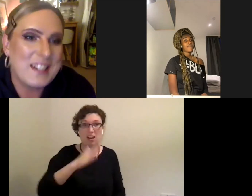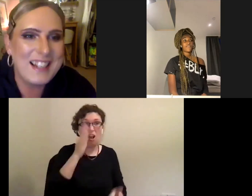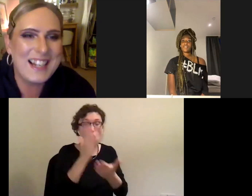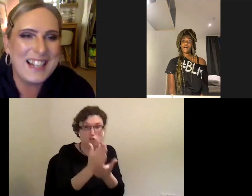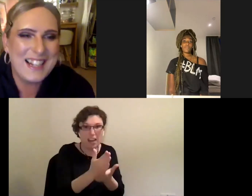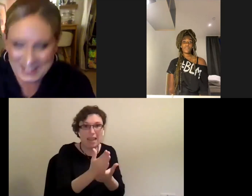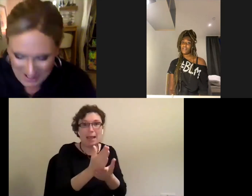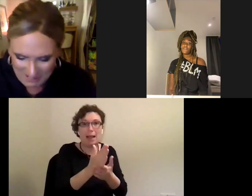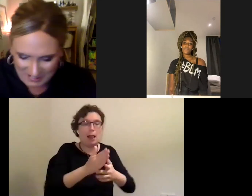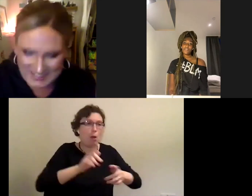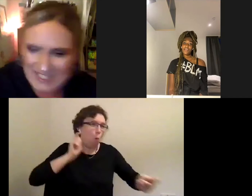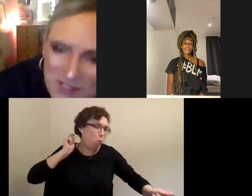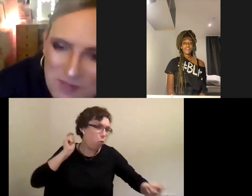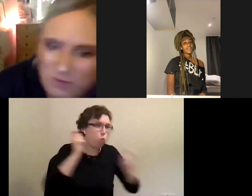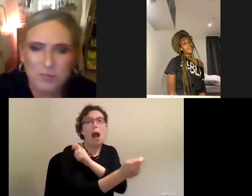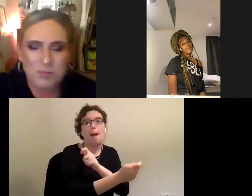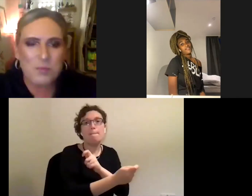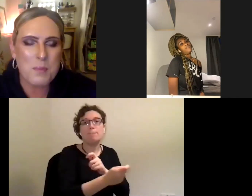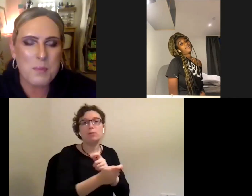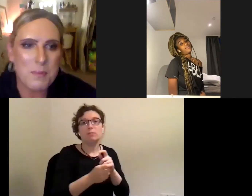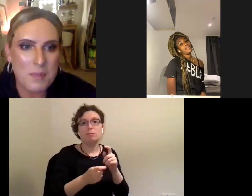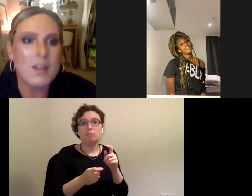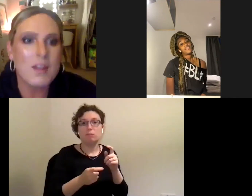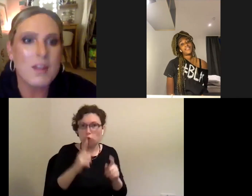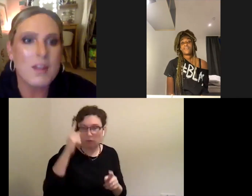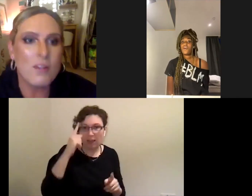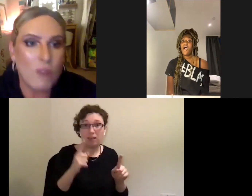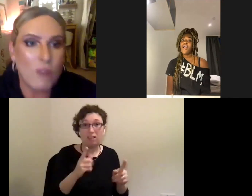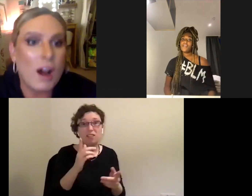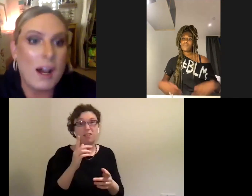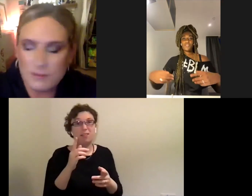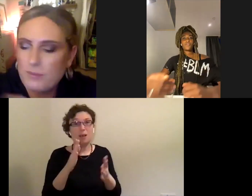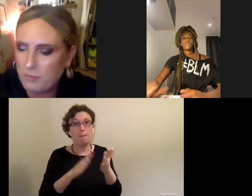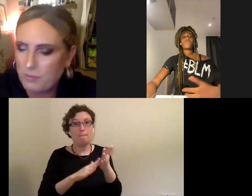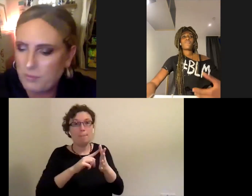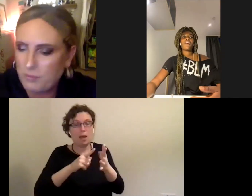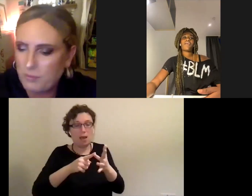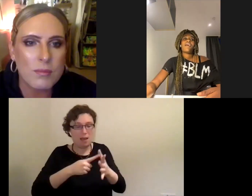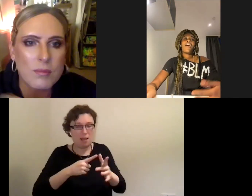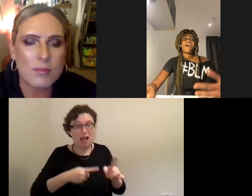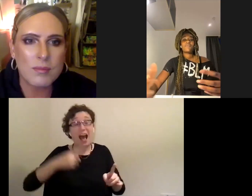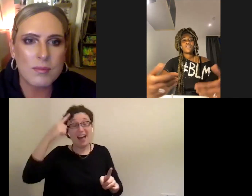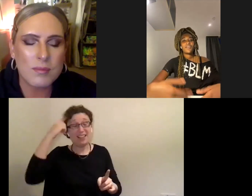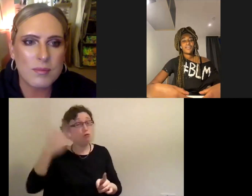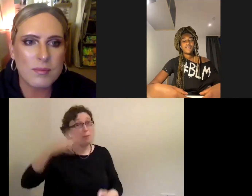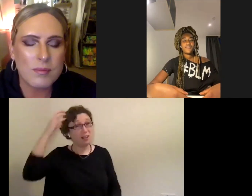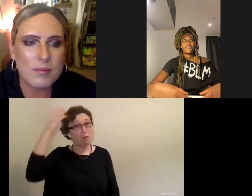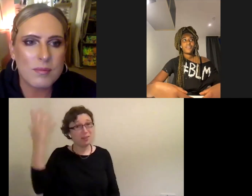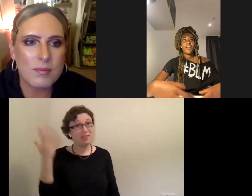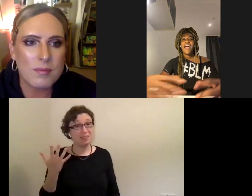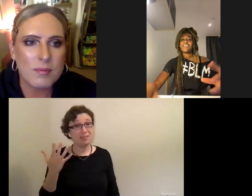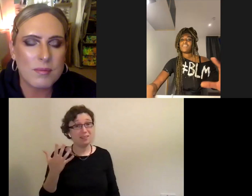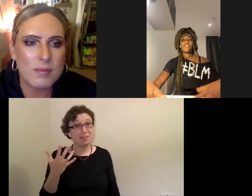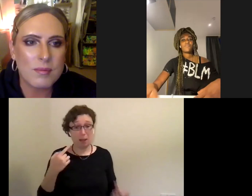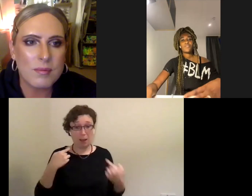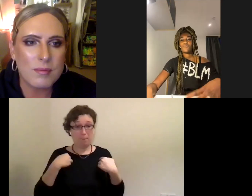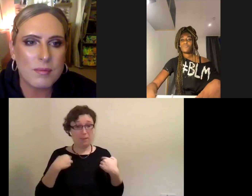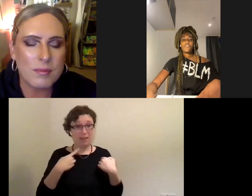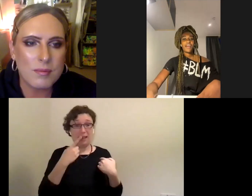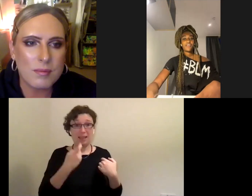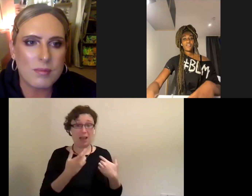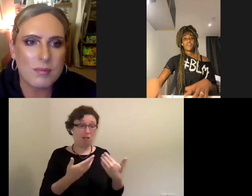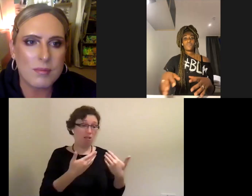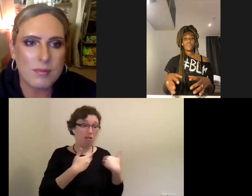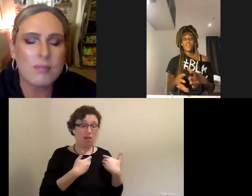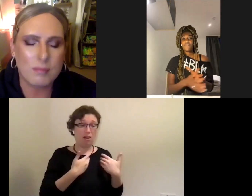For example, the government, though, because I can be doing all that I'm doing, activists can be doing all